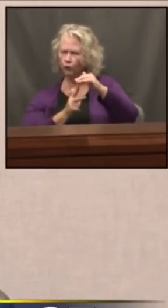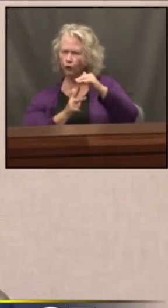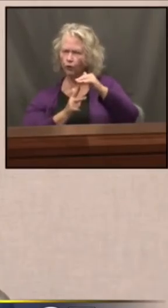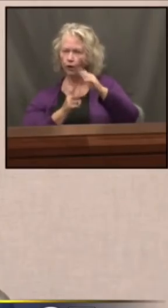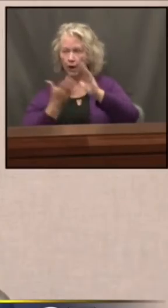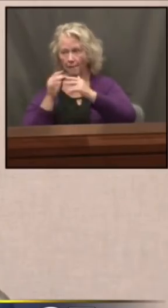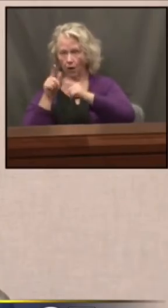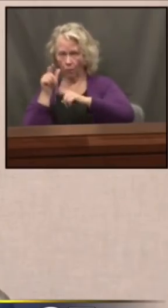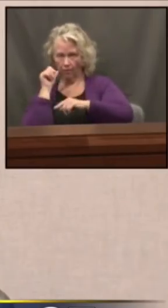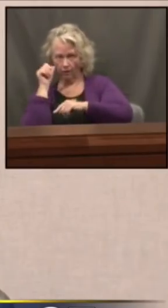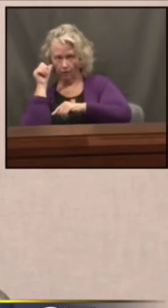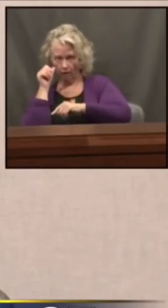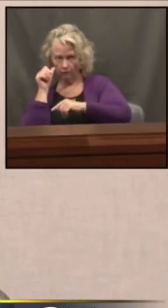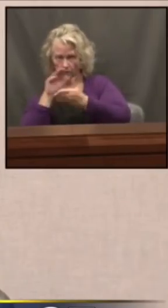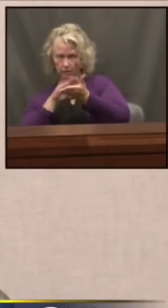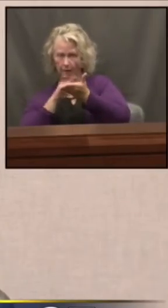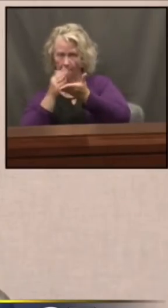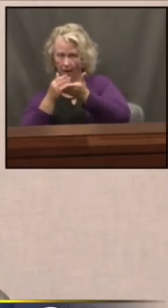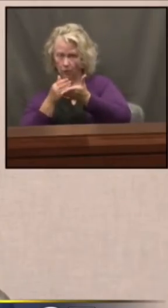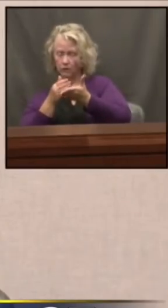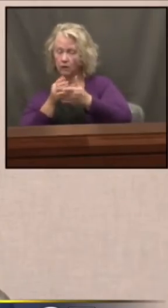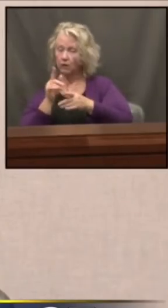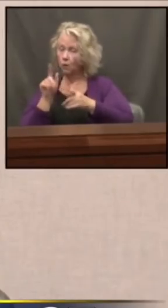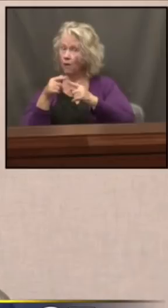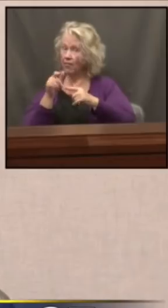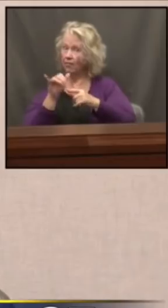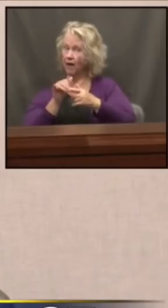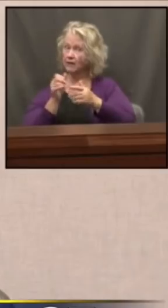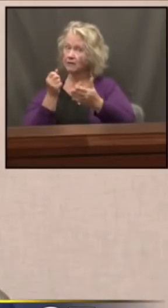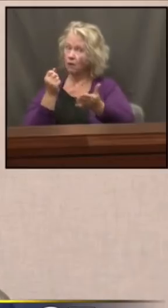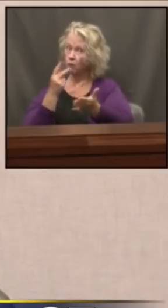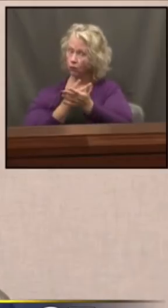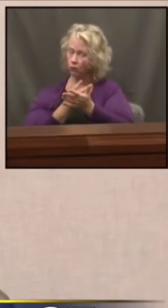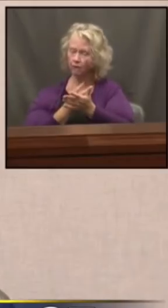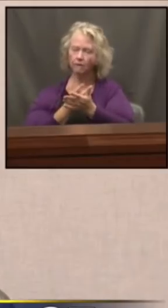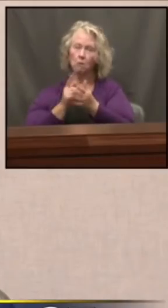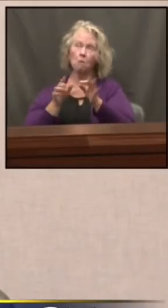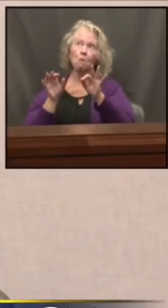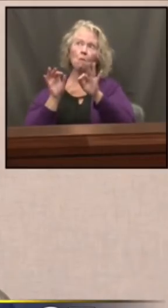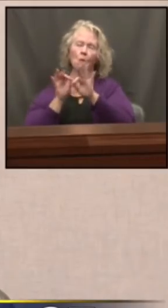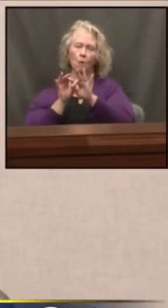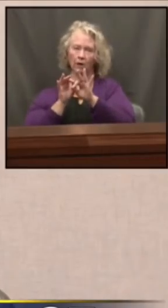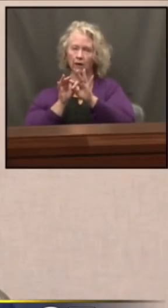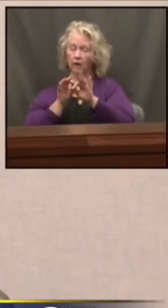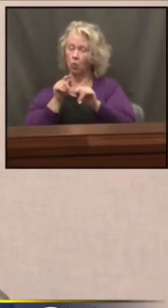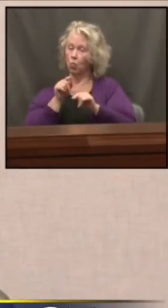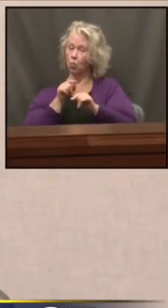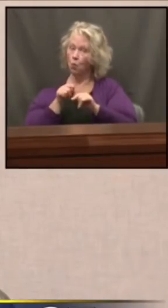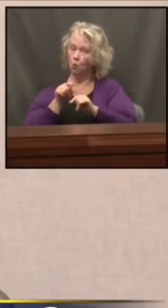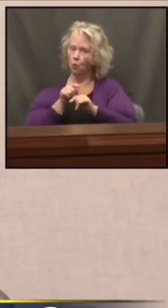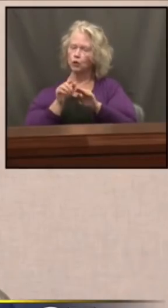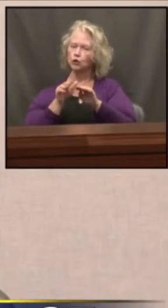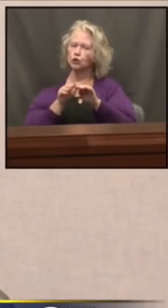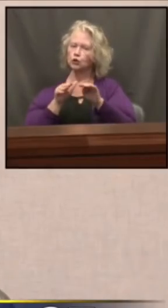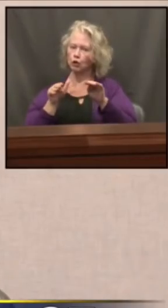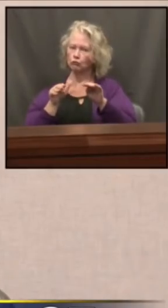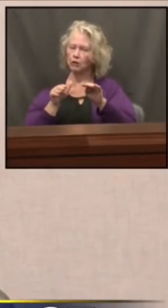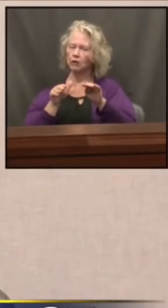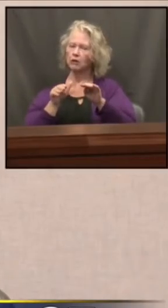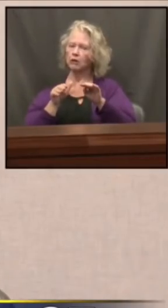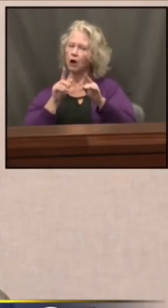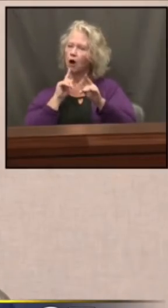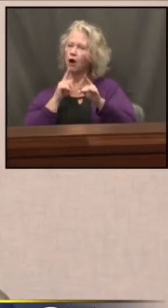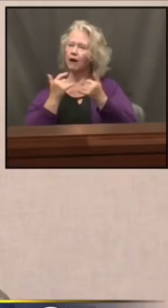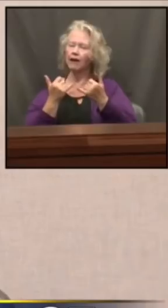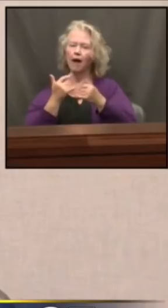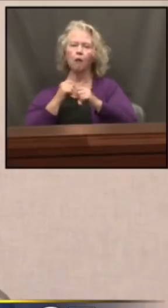children, when that gets approved, I think one of the things that's important is that those children will be protected